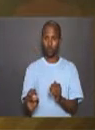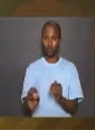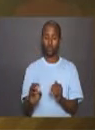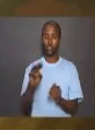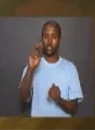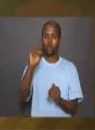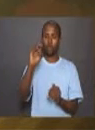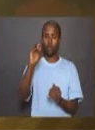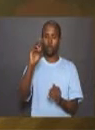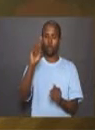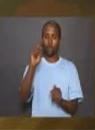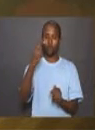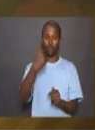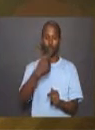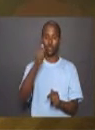the mortgage.